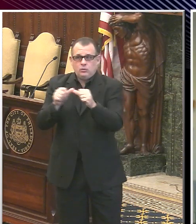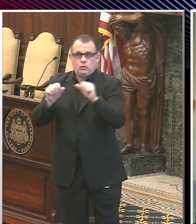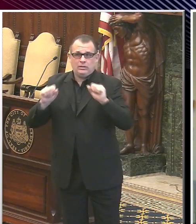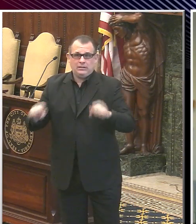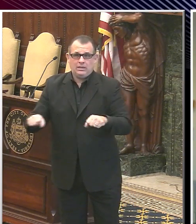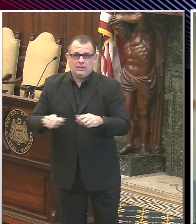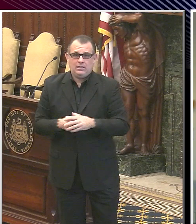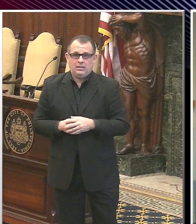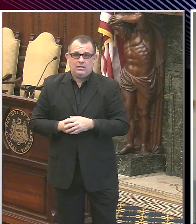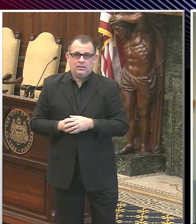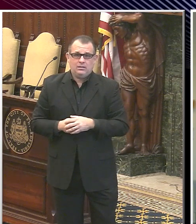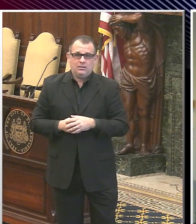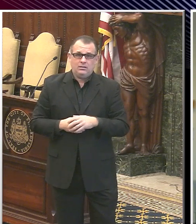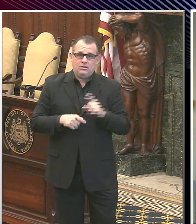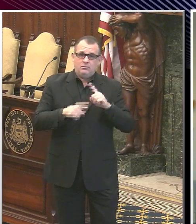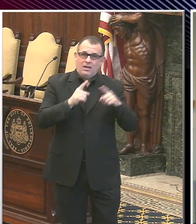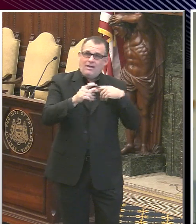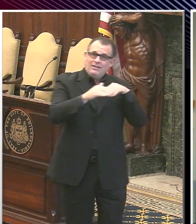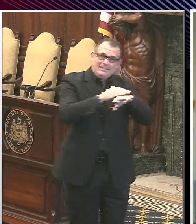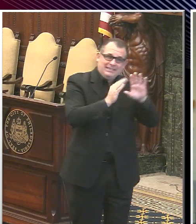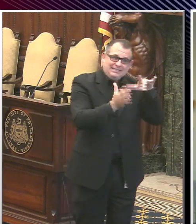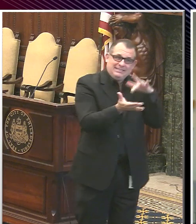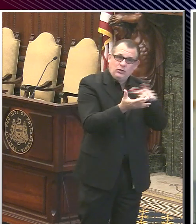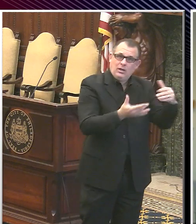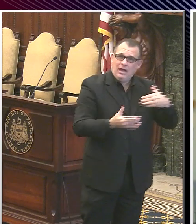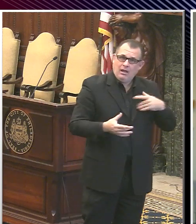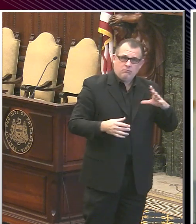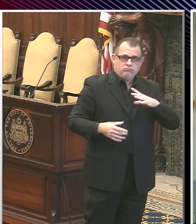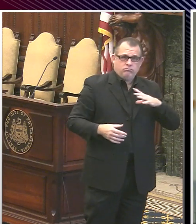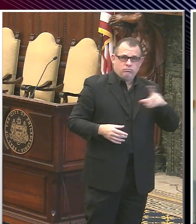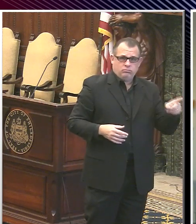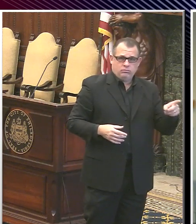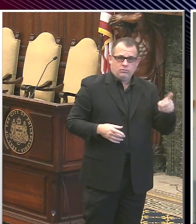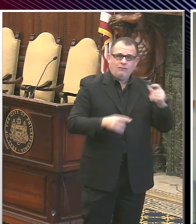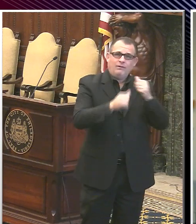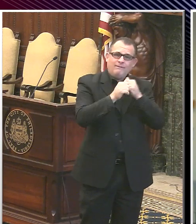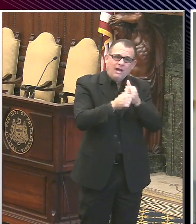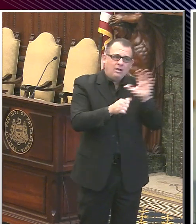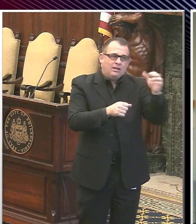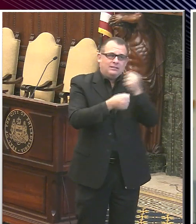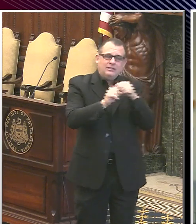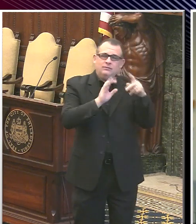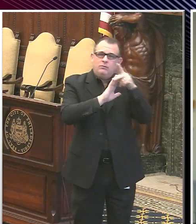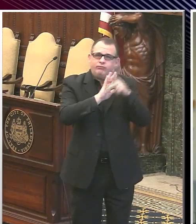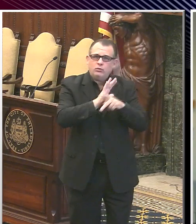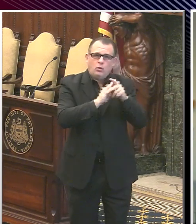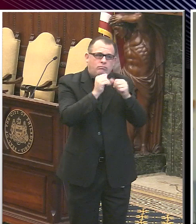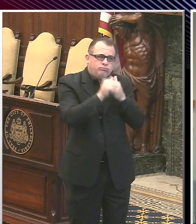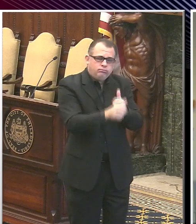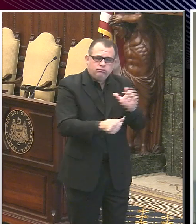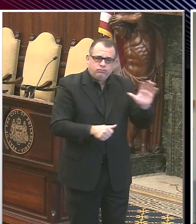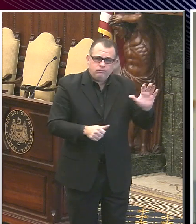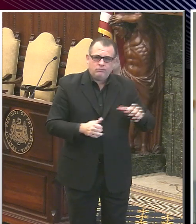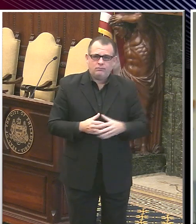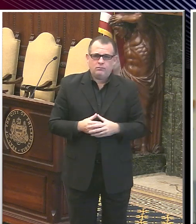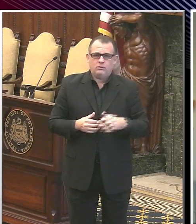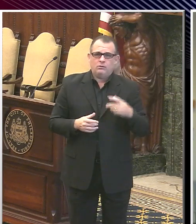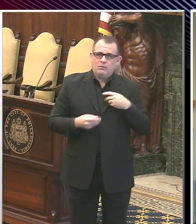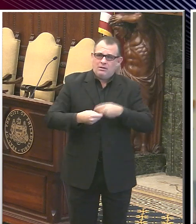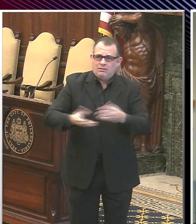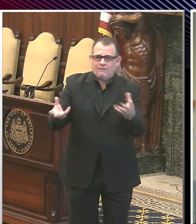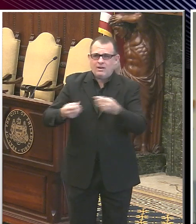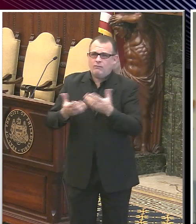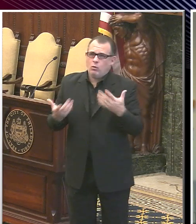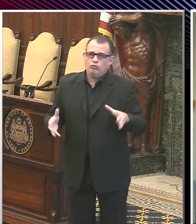as well as access centers, under safety protocols that the Department of Public Health has disseminated, in particular